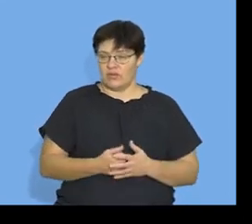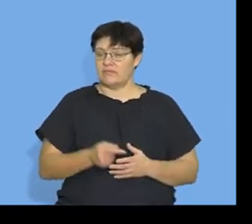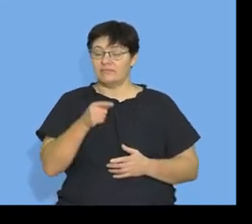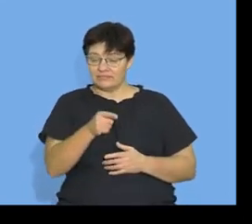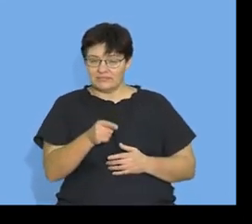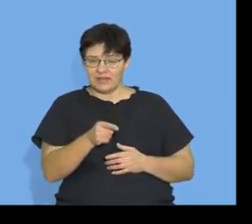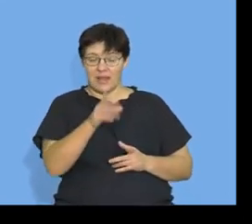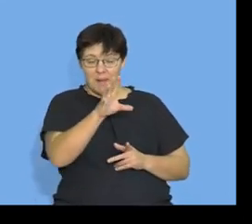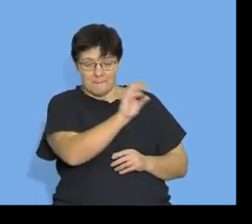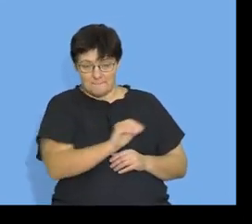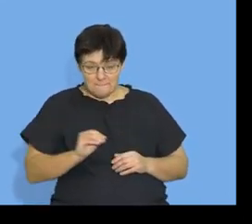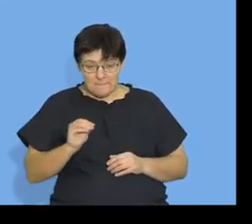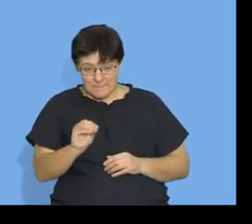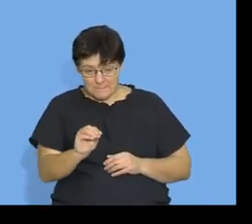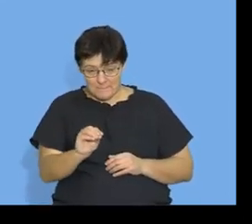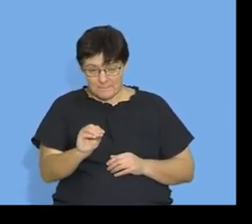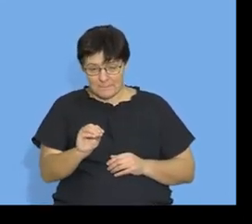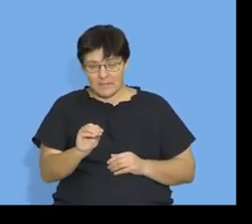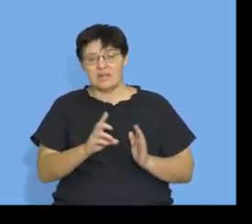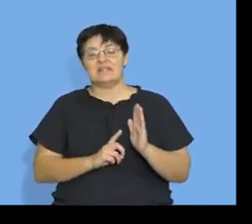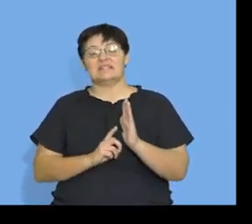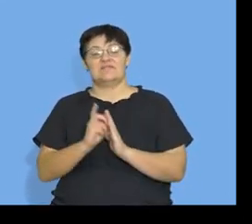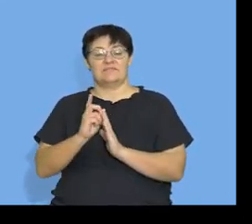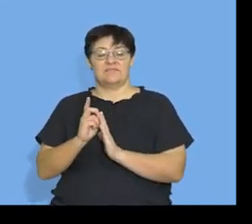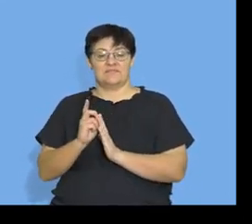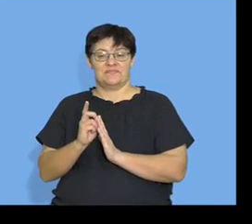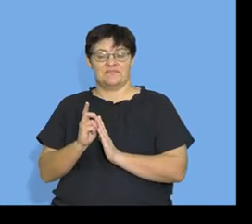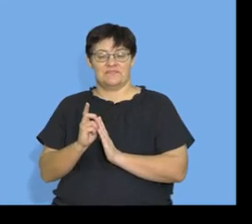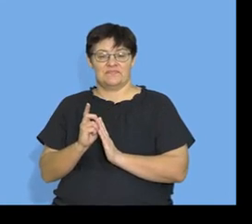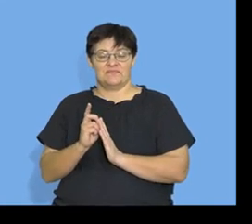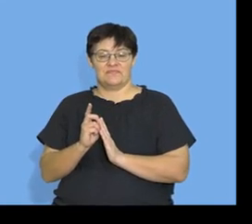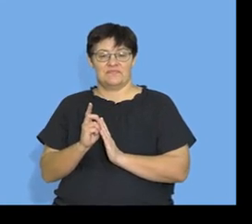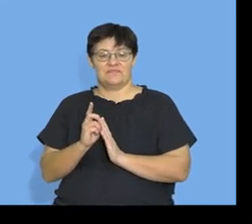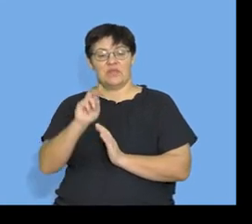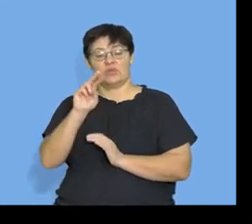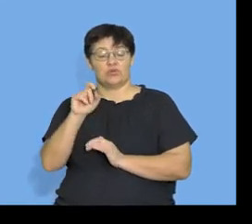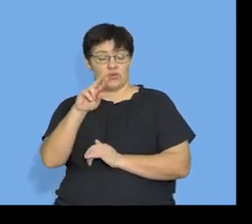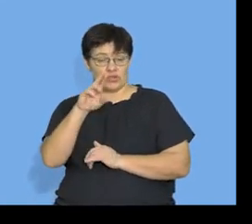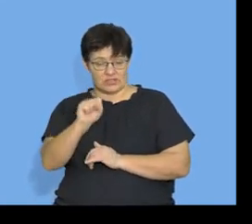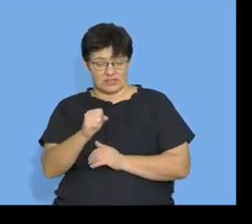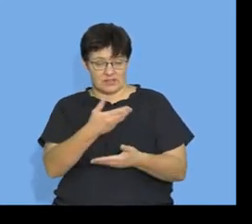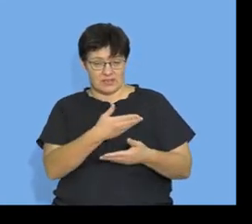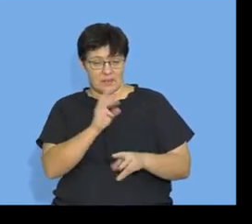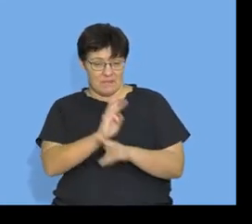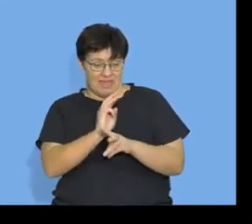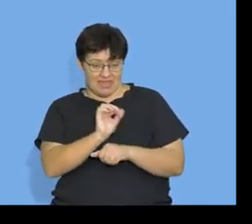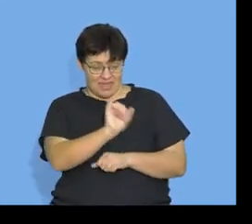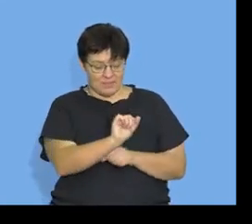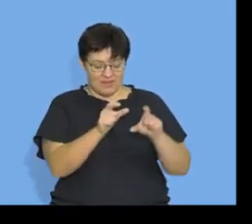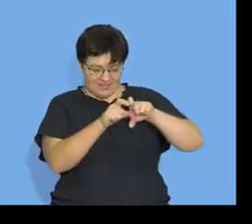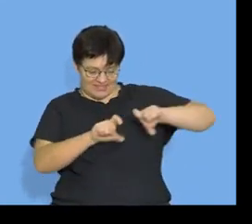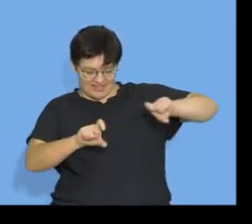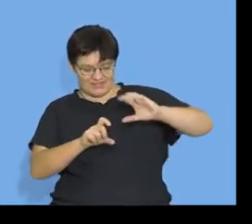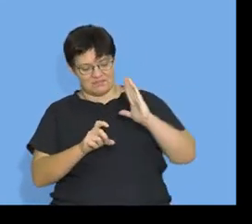if we take this placenta and we place it into the developing uterus of the mother, we see that this is the